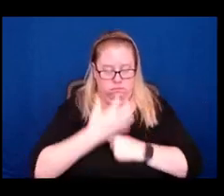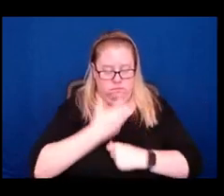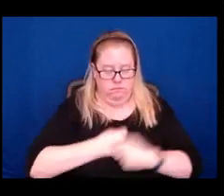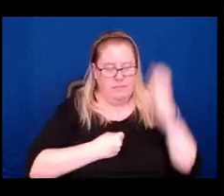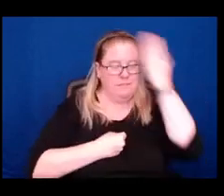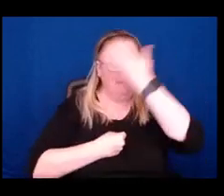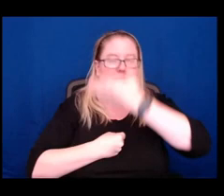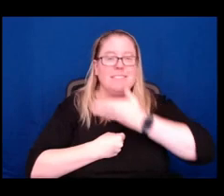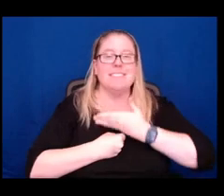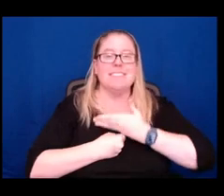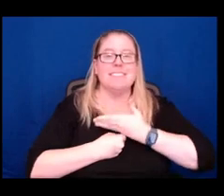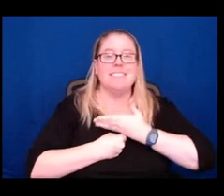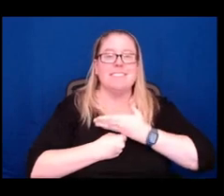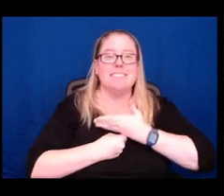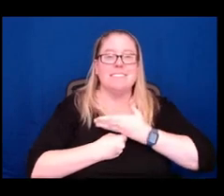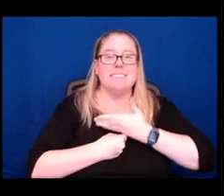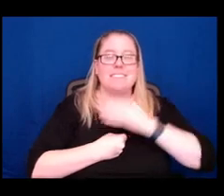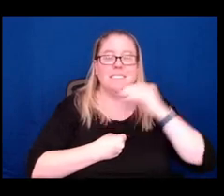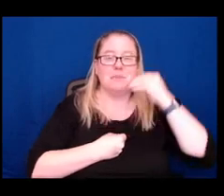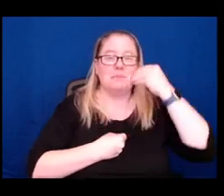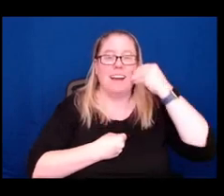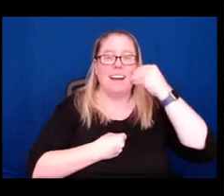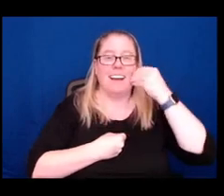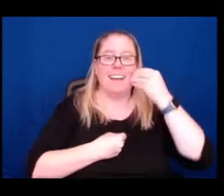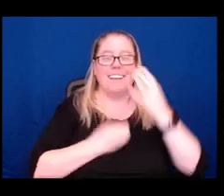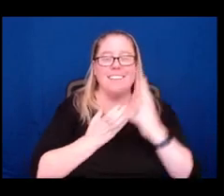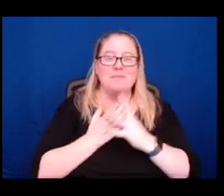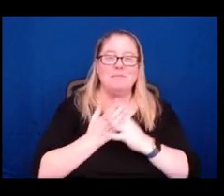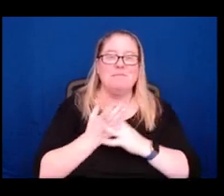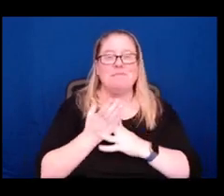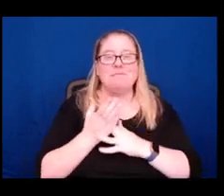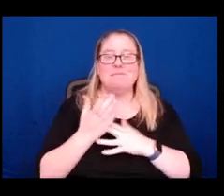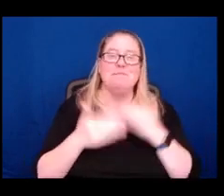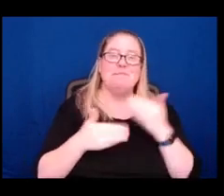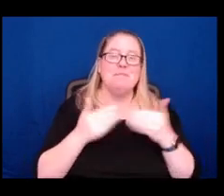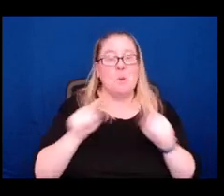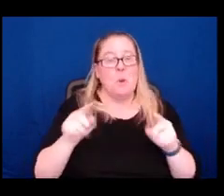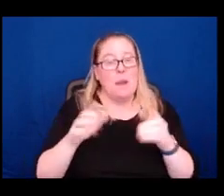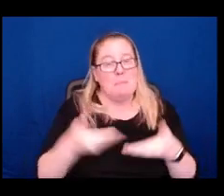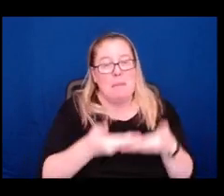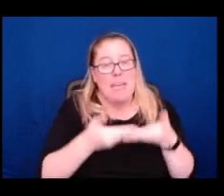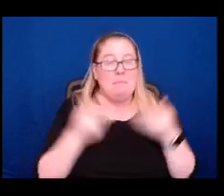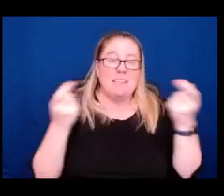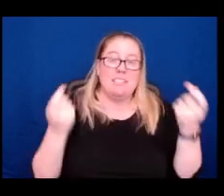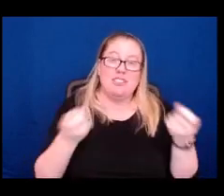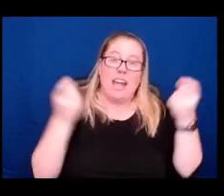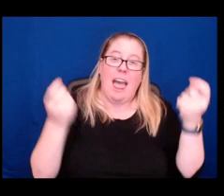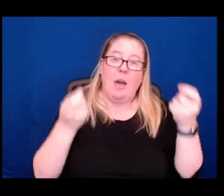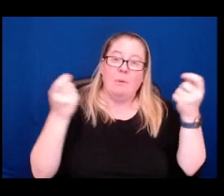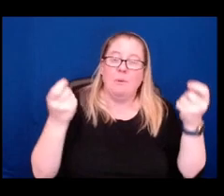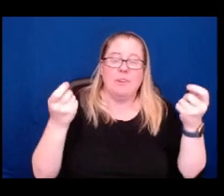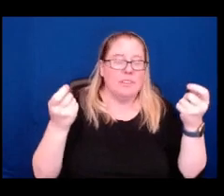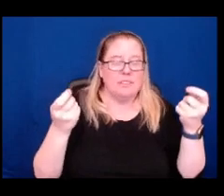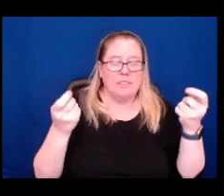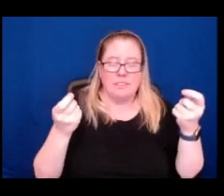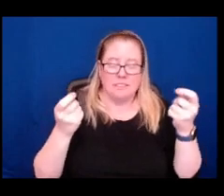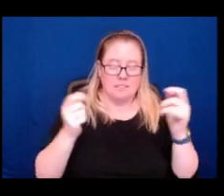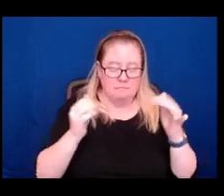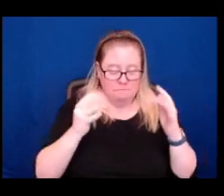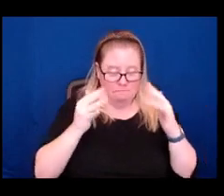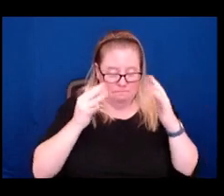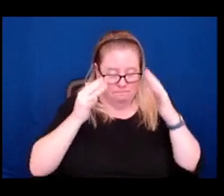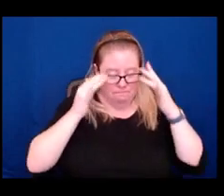putting on a brave face and trying to smile through it, you know, particularly going to baby showers. And it just got too much for